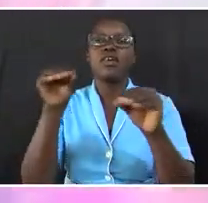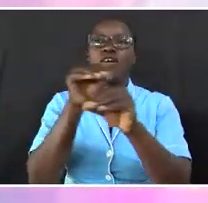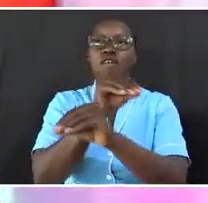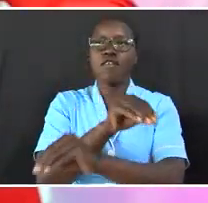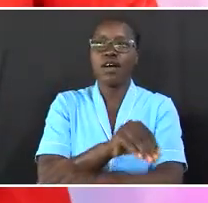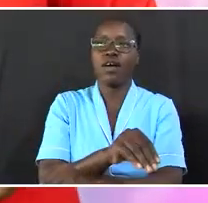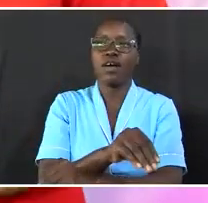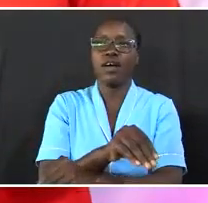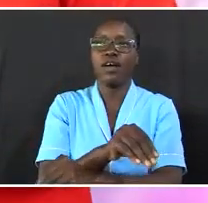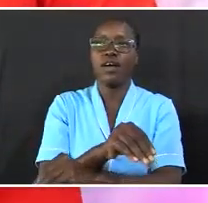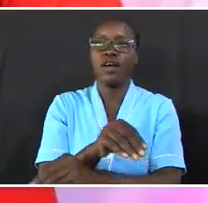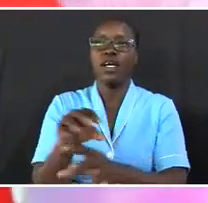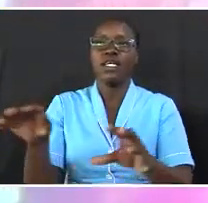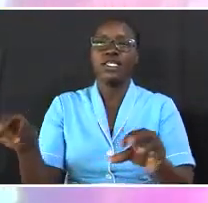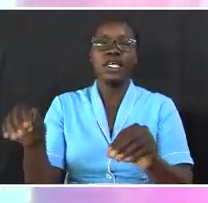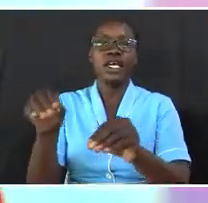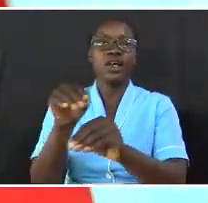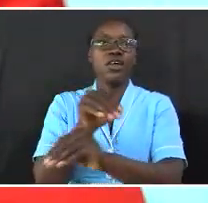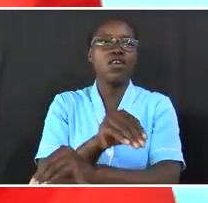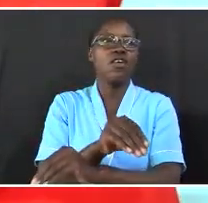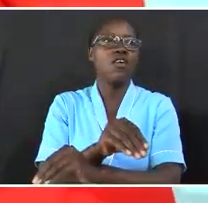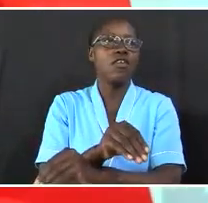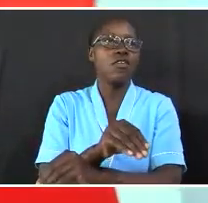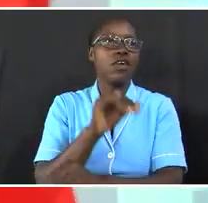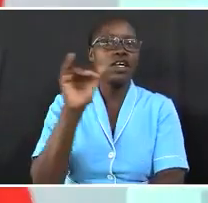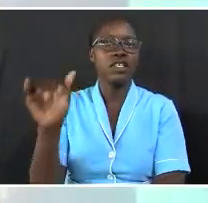Take over.